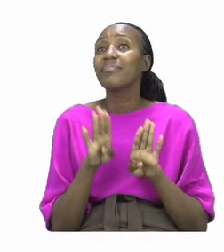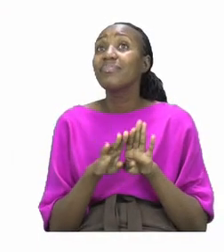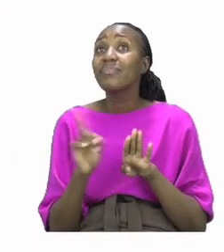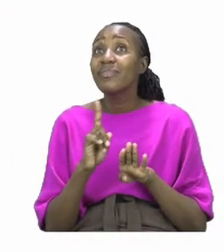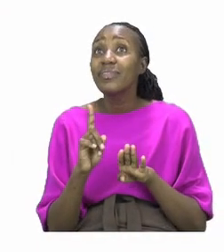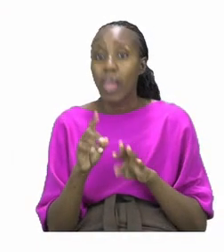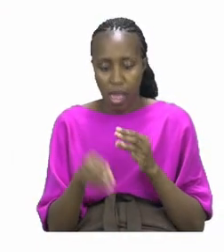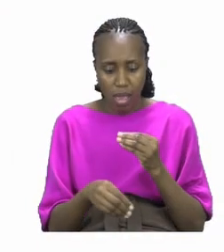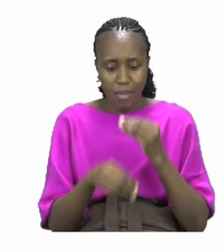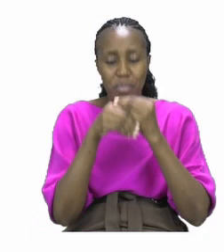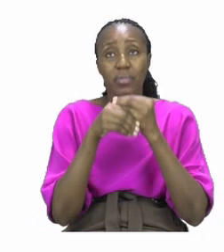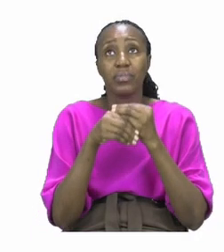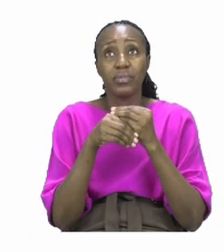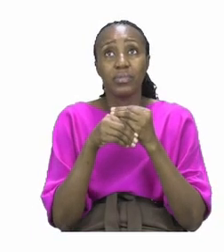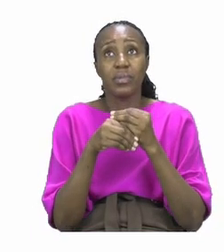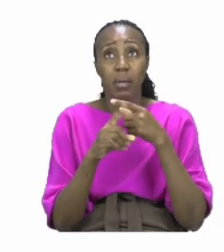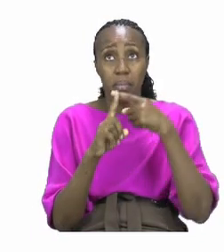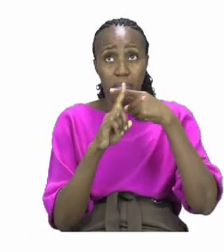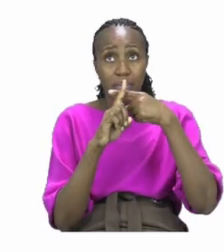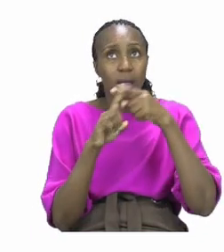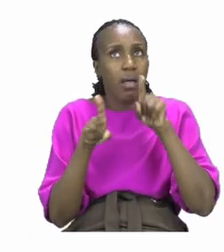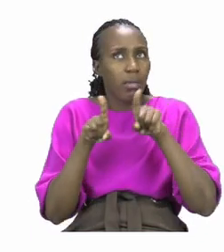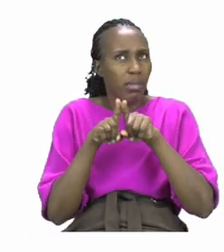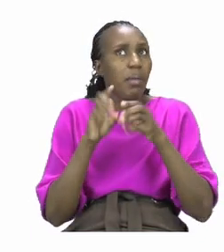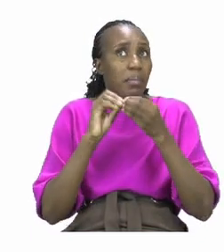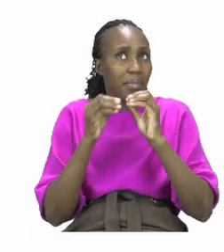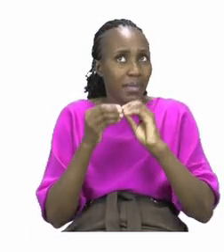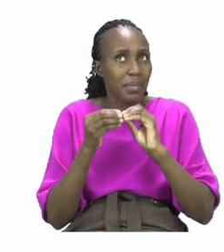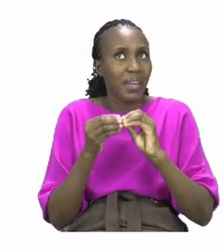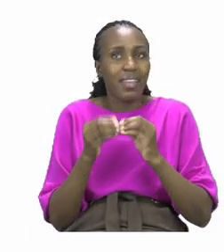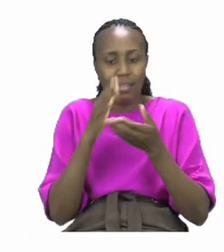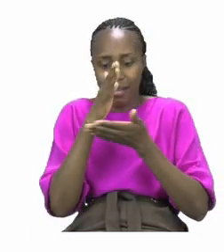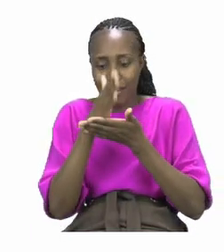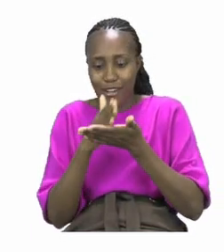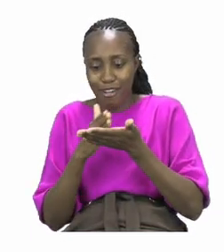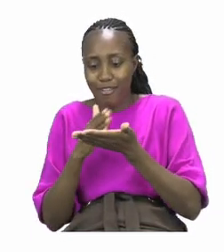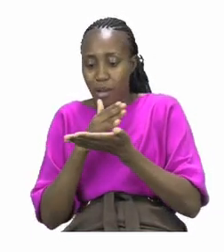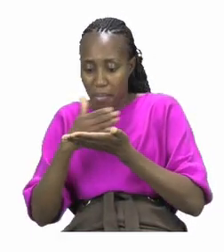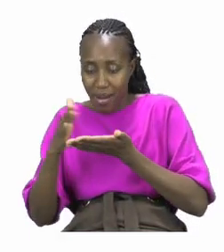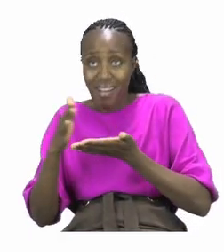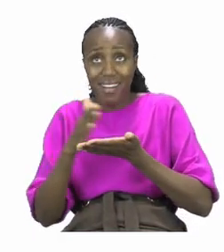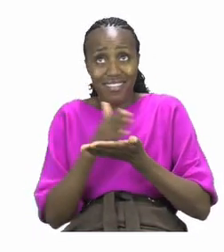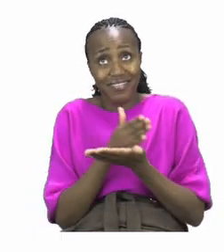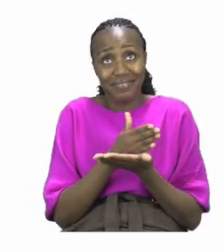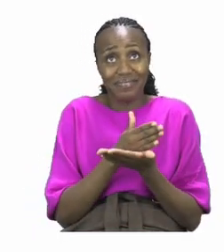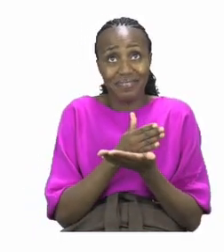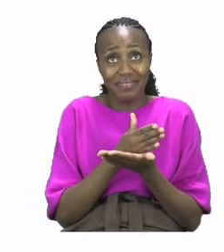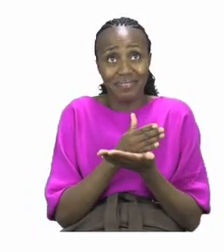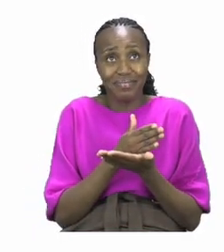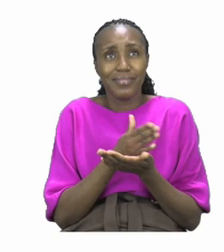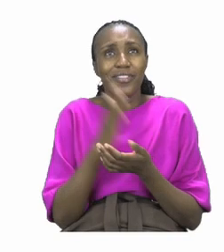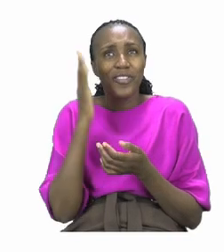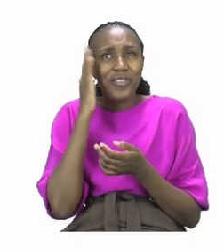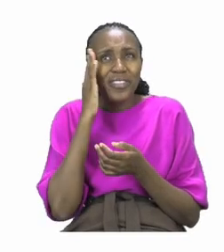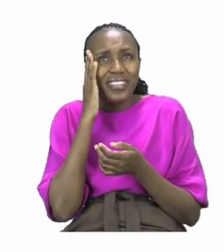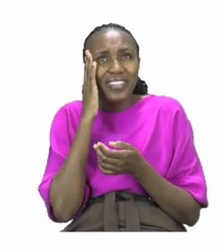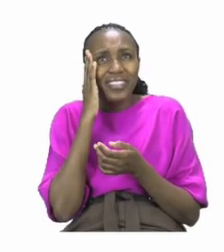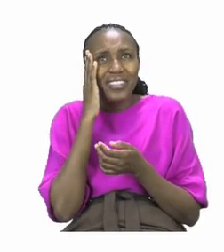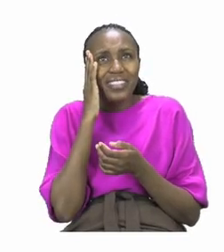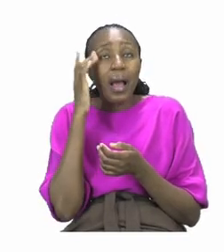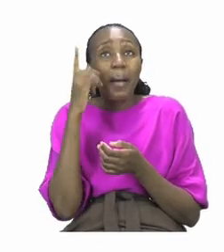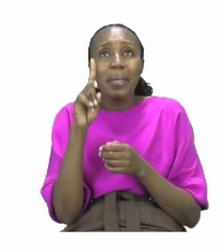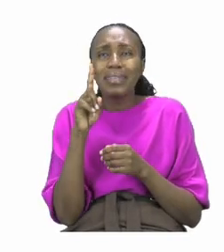doubling and halving. Now, we already know how to do this, but what makes it so